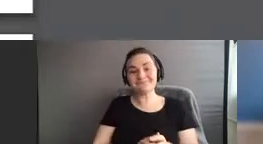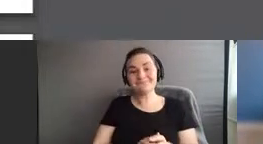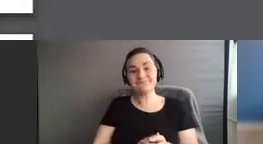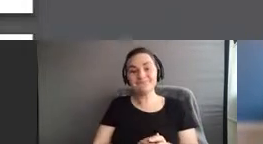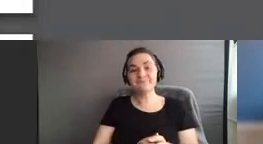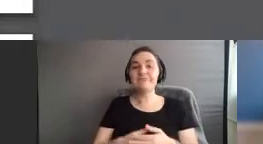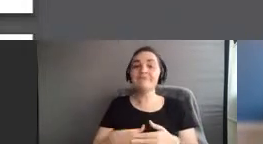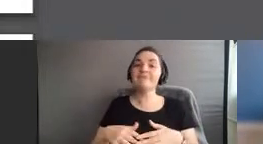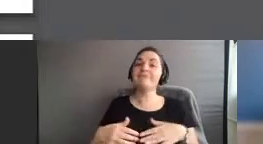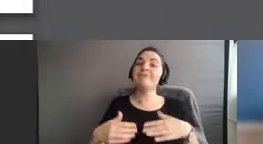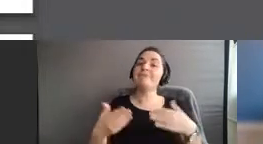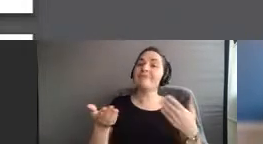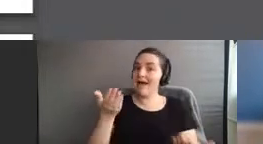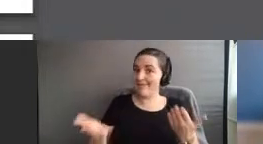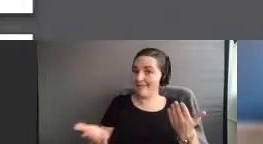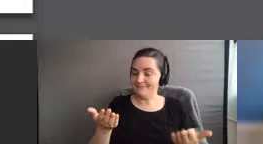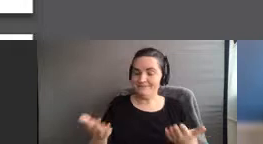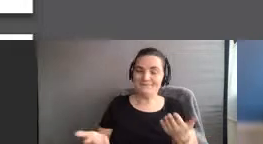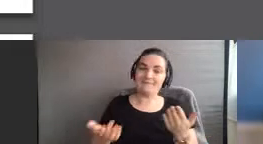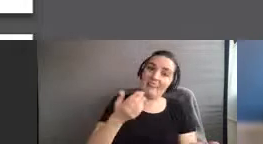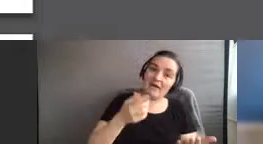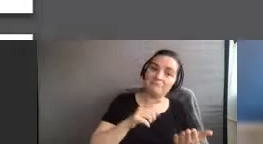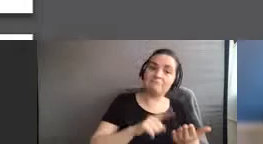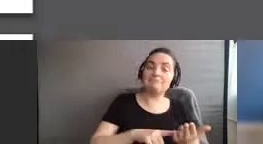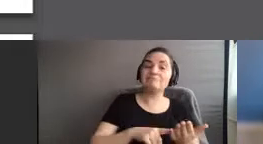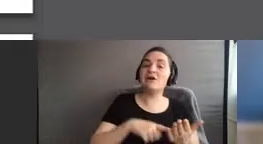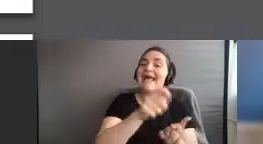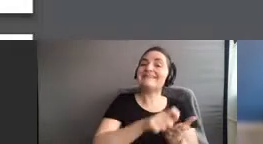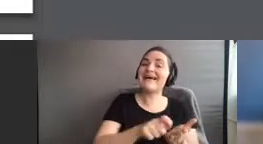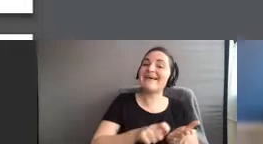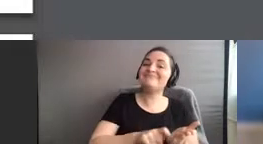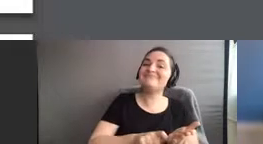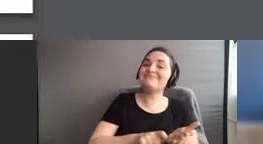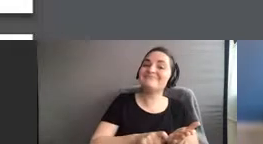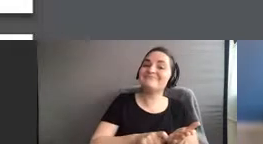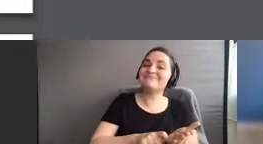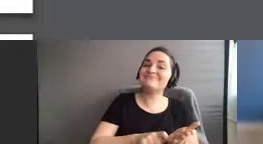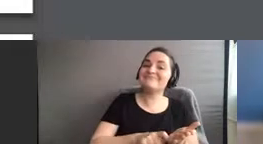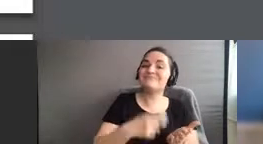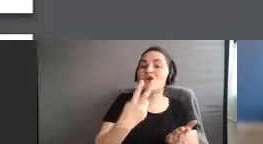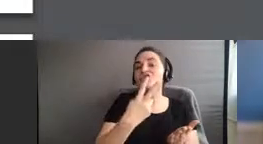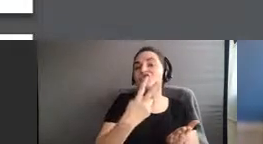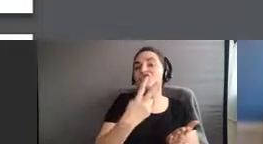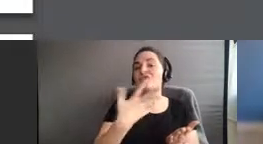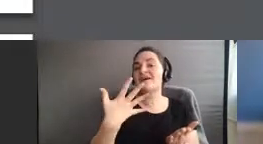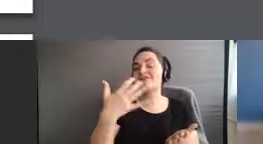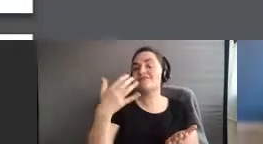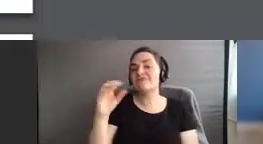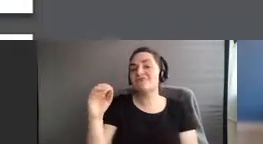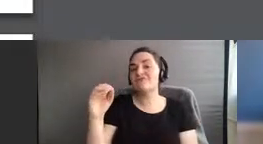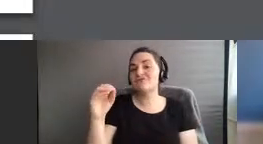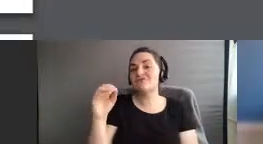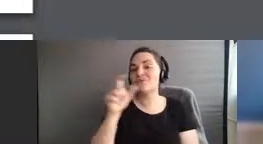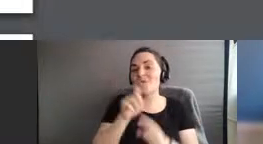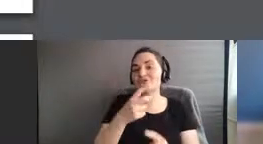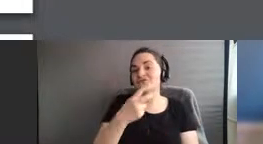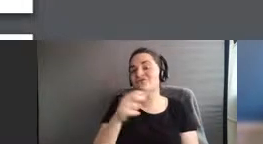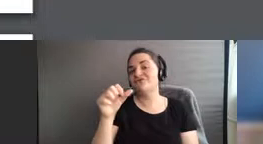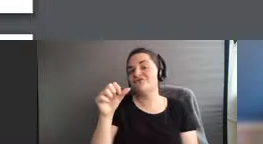an essay, an evaluation of assessment approaches, 2,500 words, or you can do